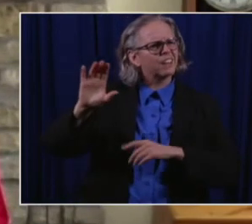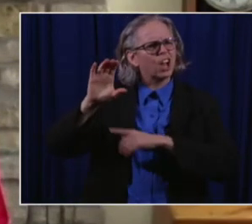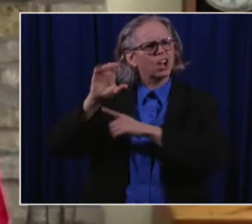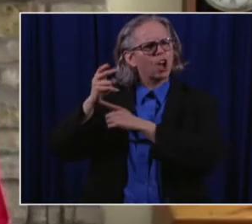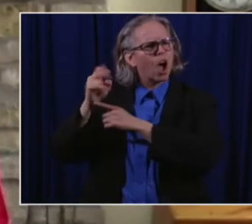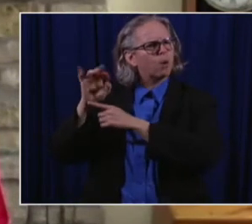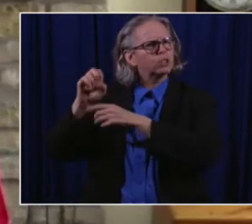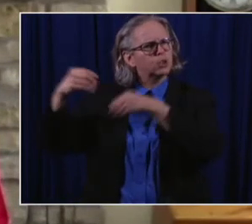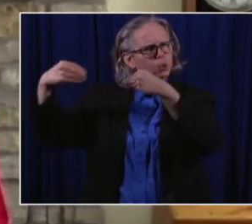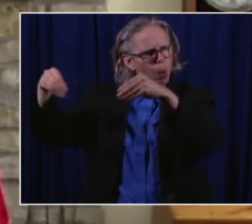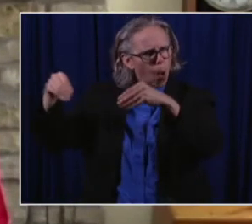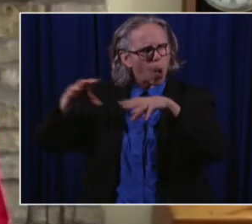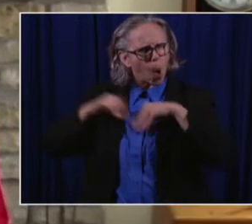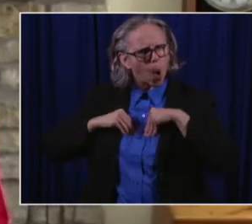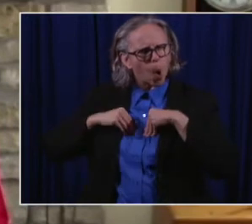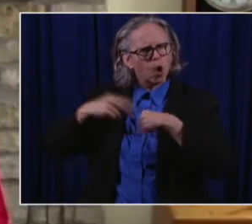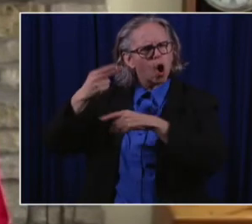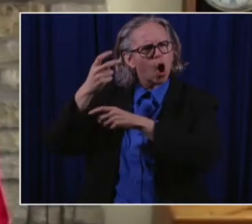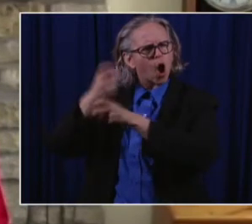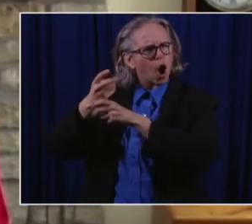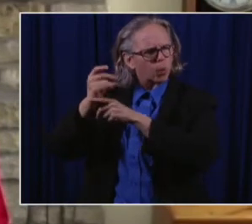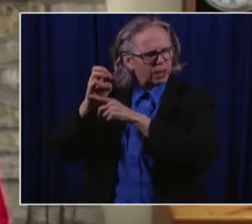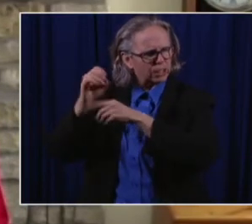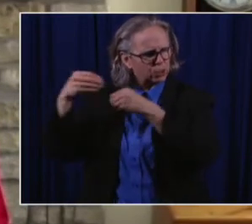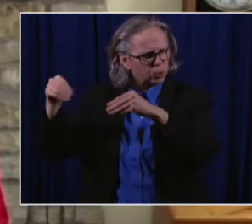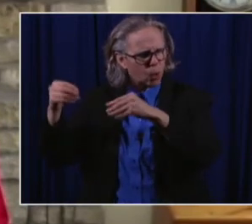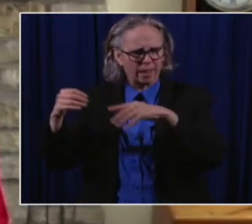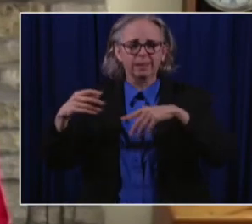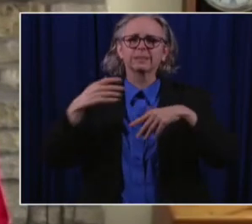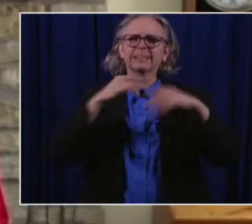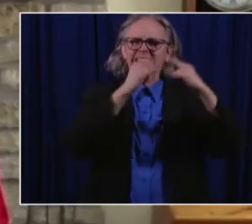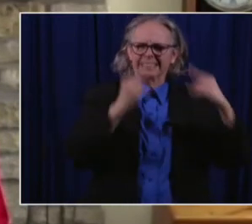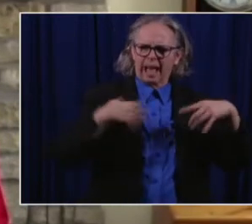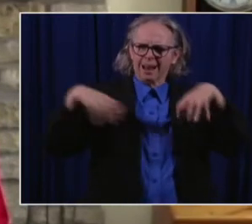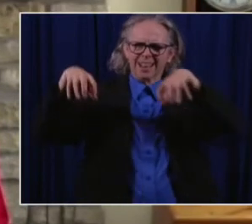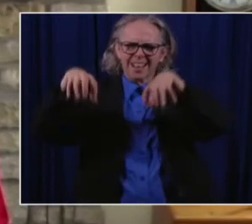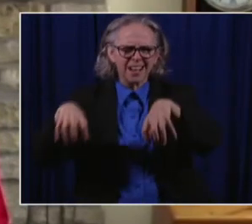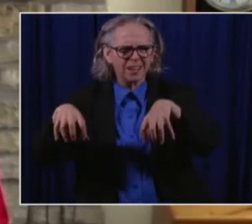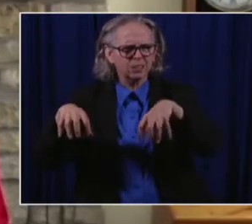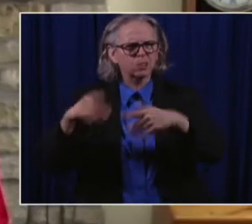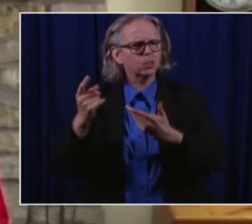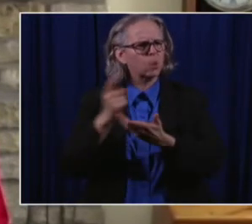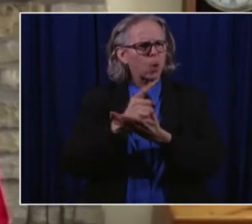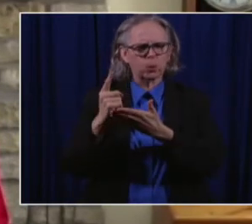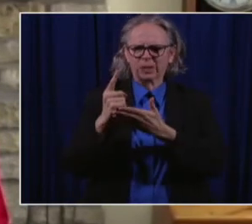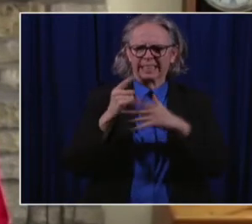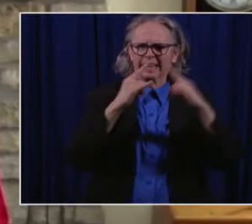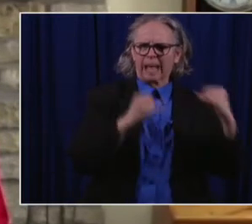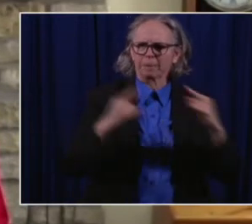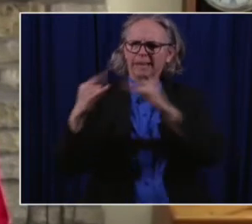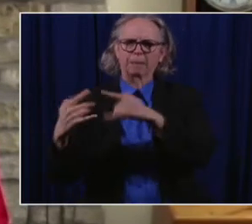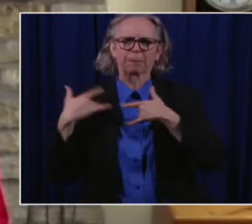spent that week next door to each other, and got to know him very, very, very well.